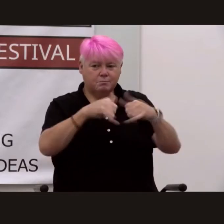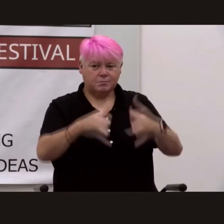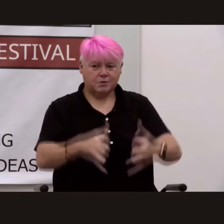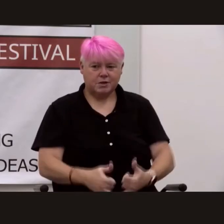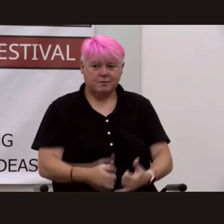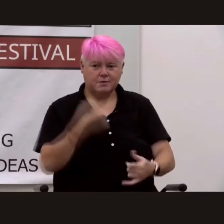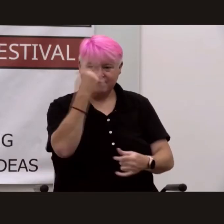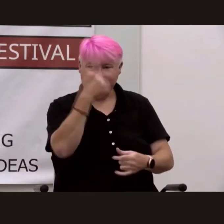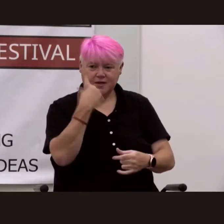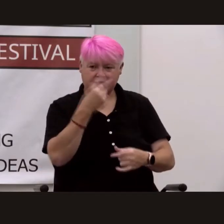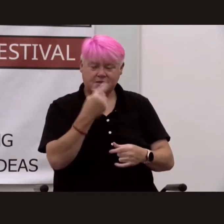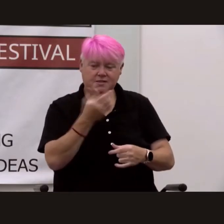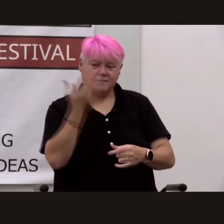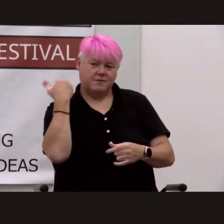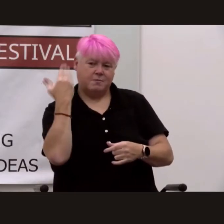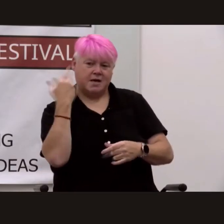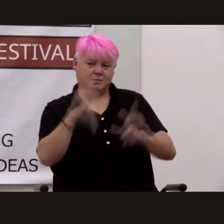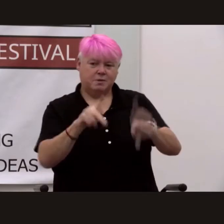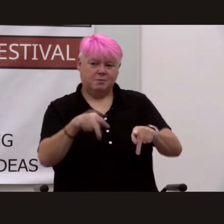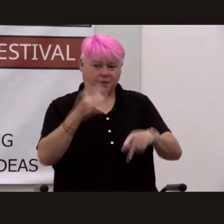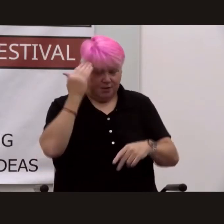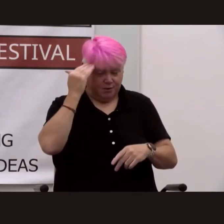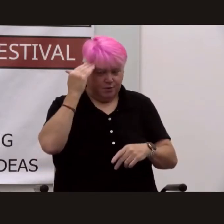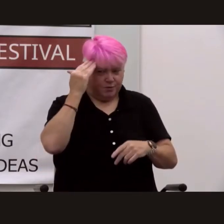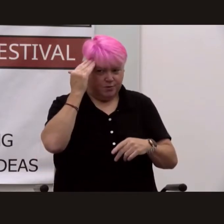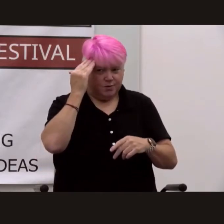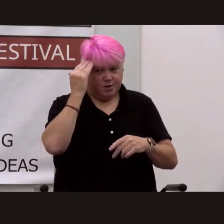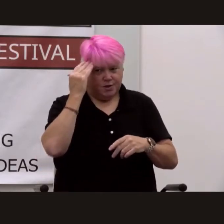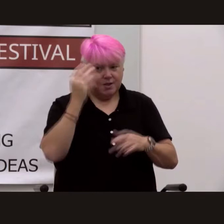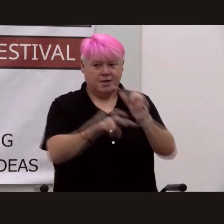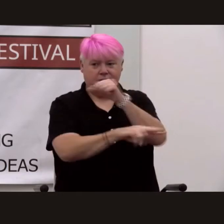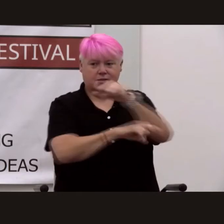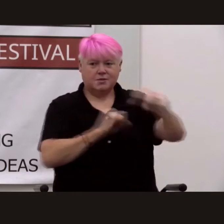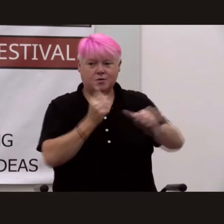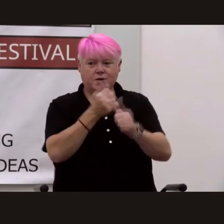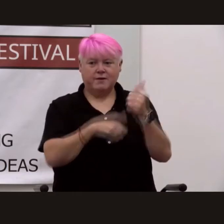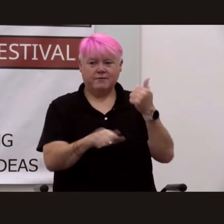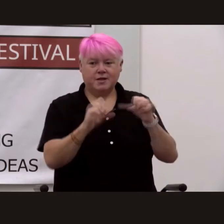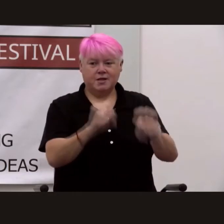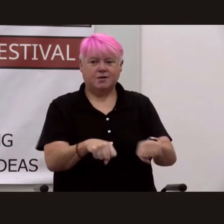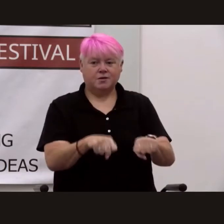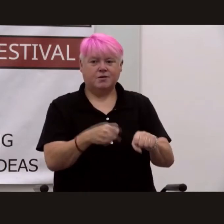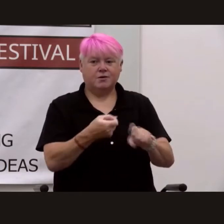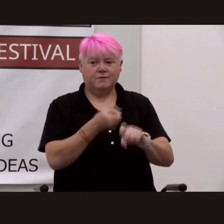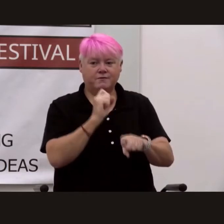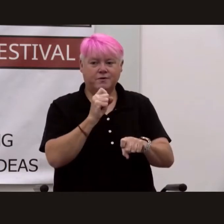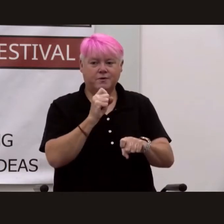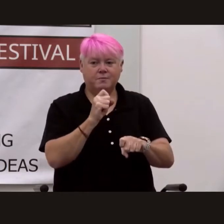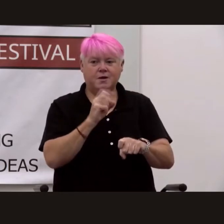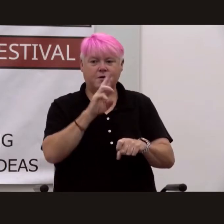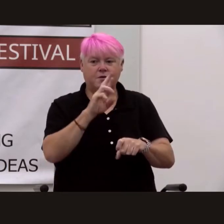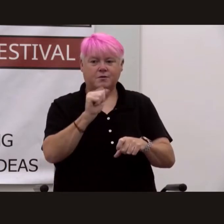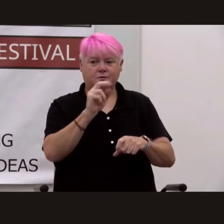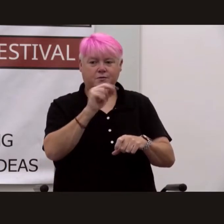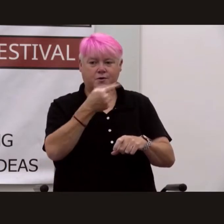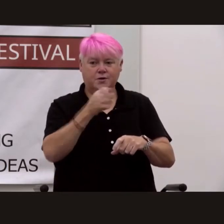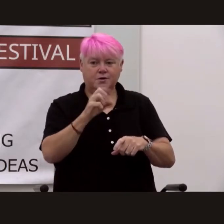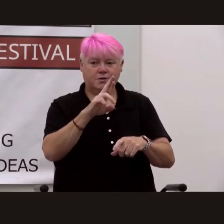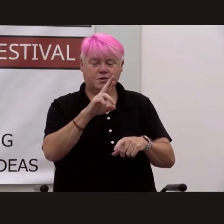past acquaintances. He'd stolen everything he could from a ranger's station outside